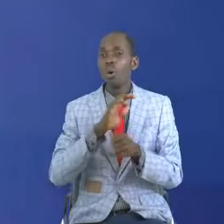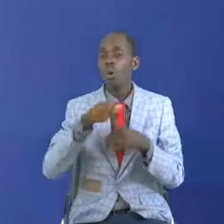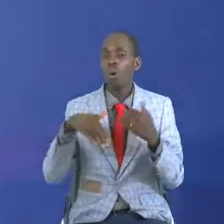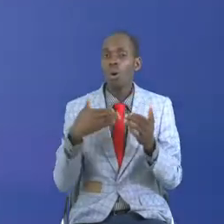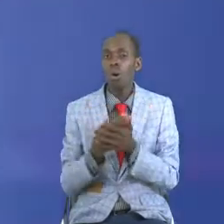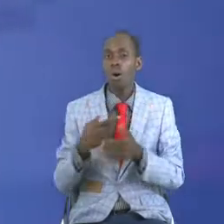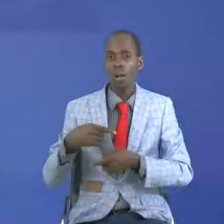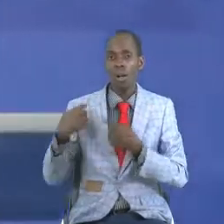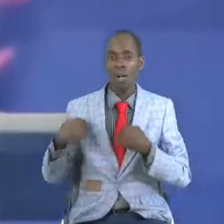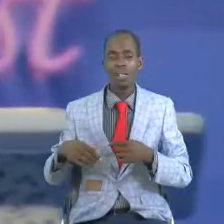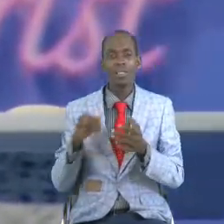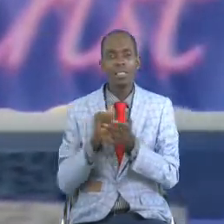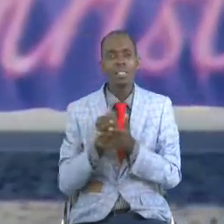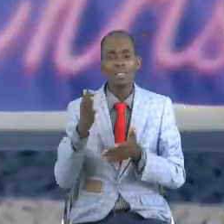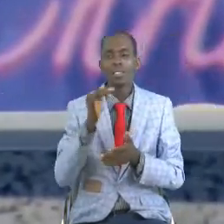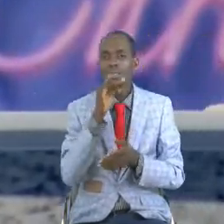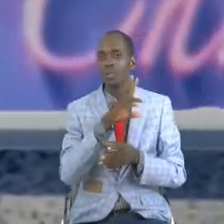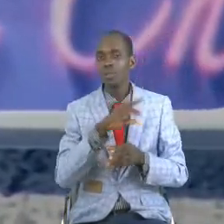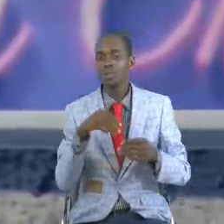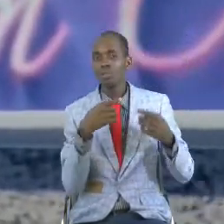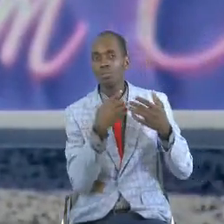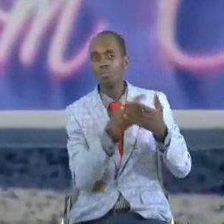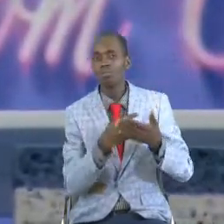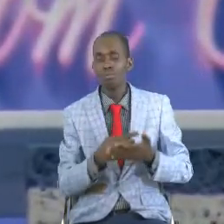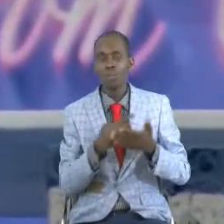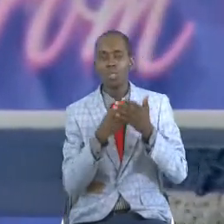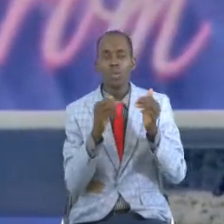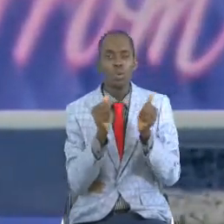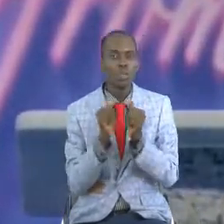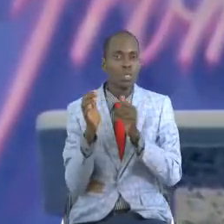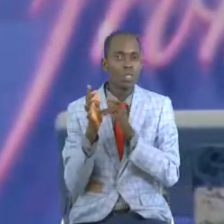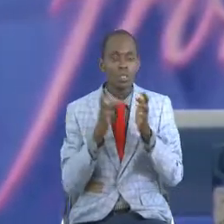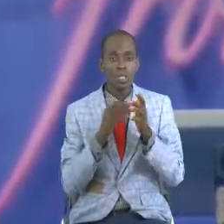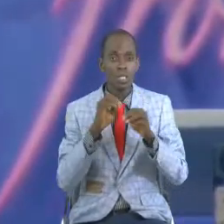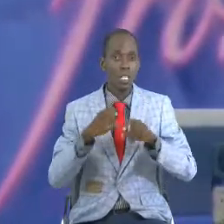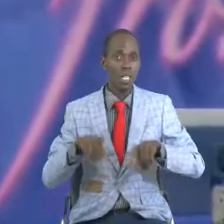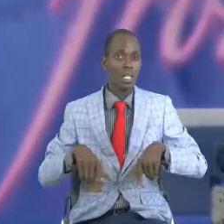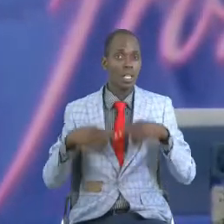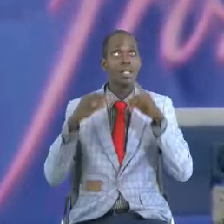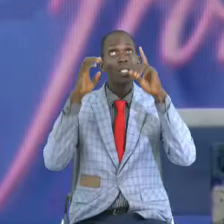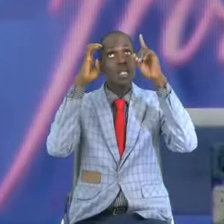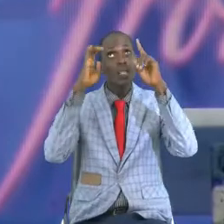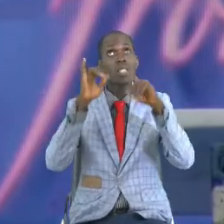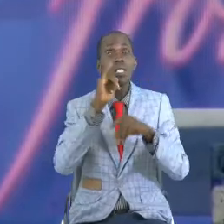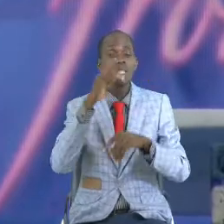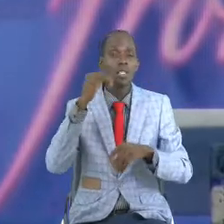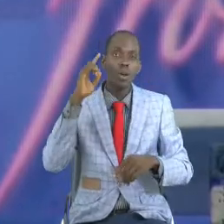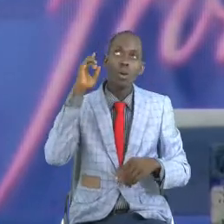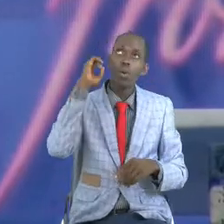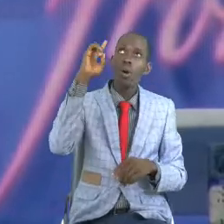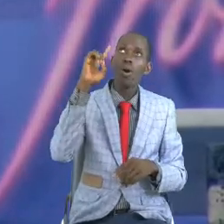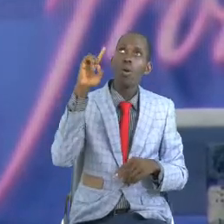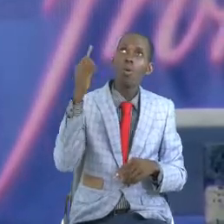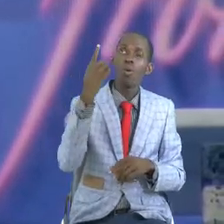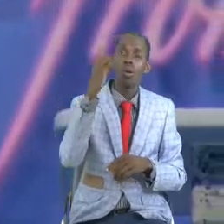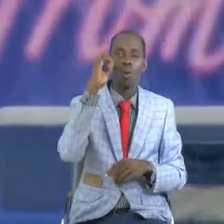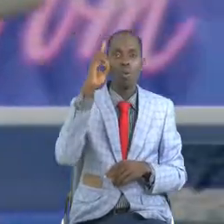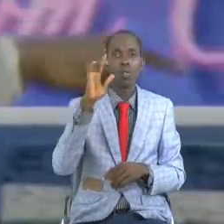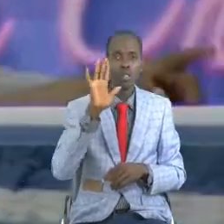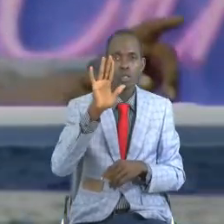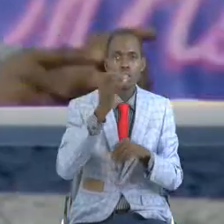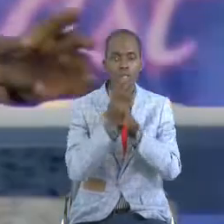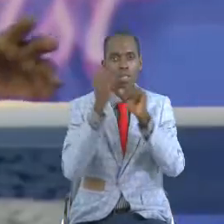rival to jesus in your life is the one and the only one your savior and